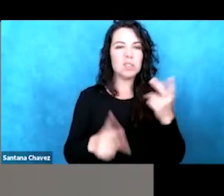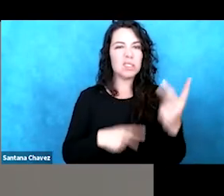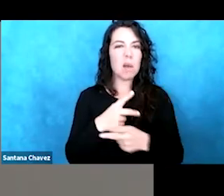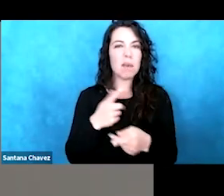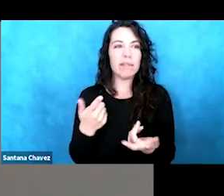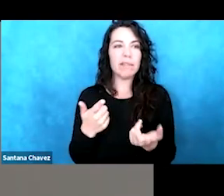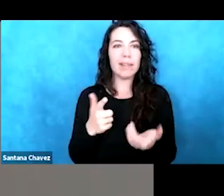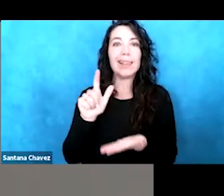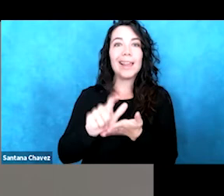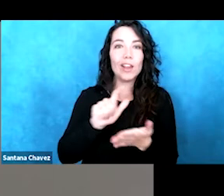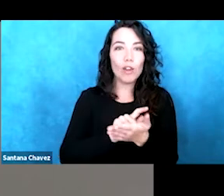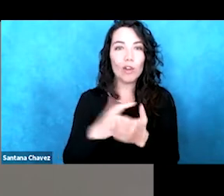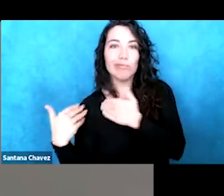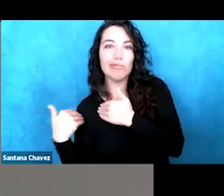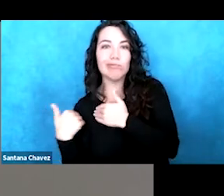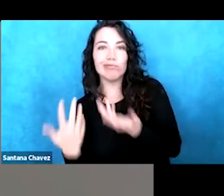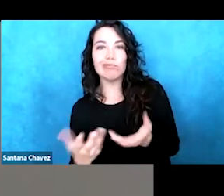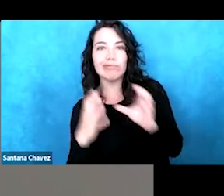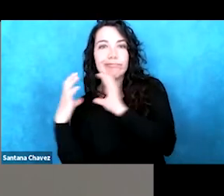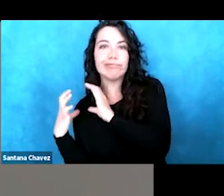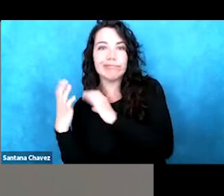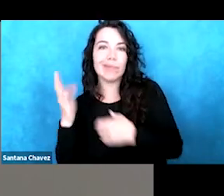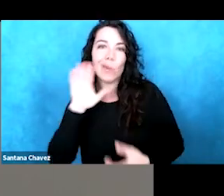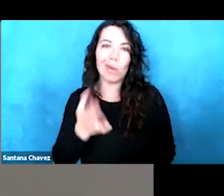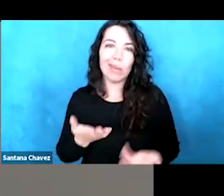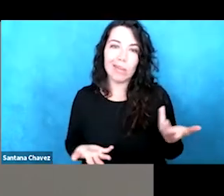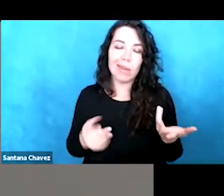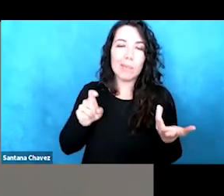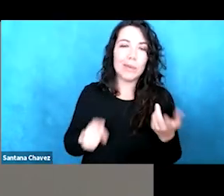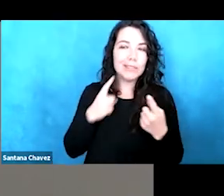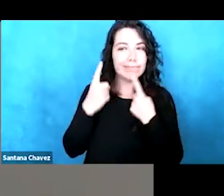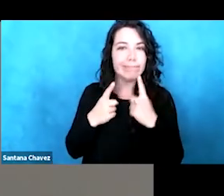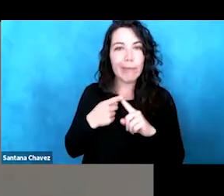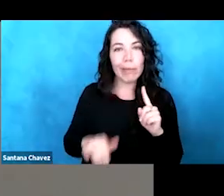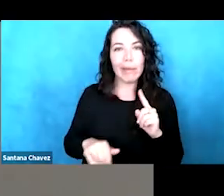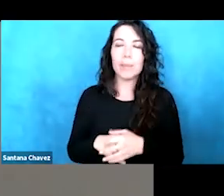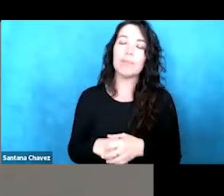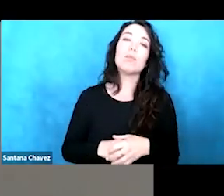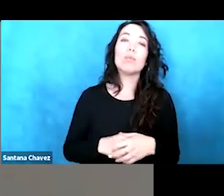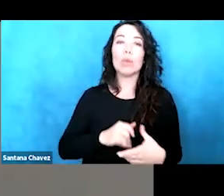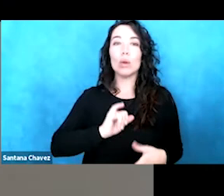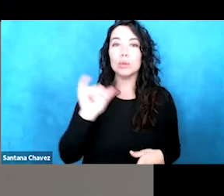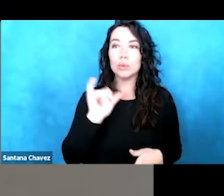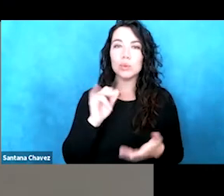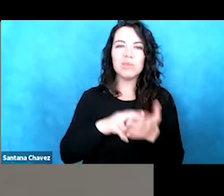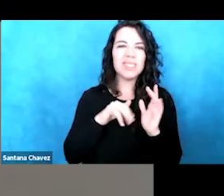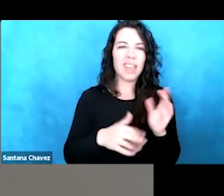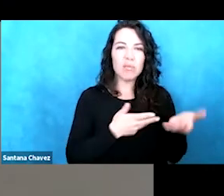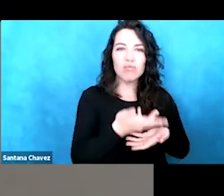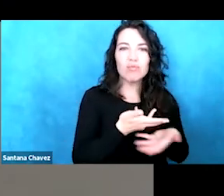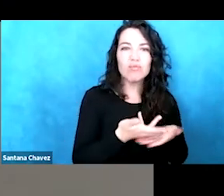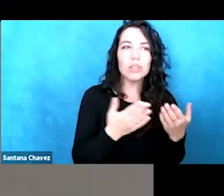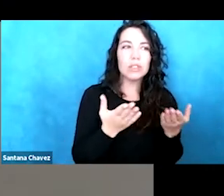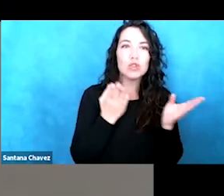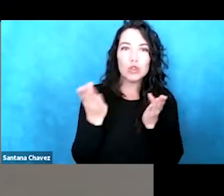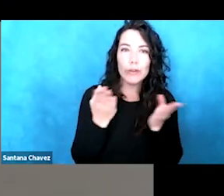And then I suppose the final thing is, kind of monitoring the intervention as well. I